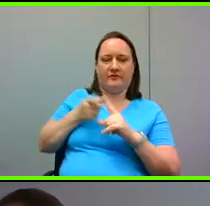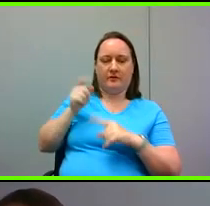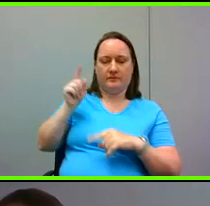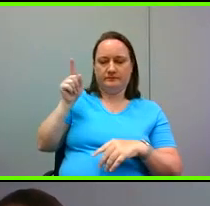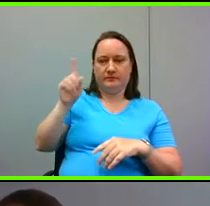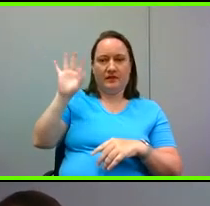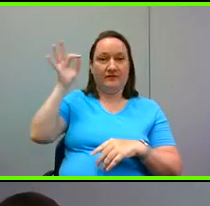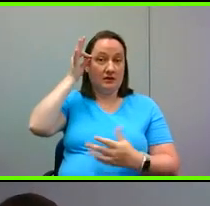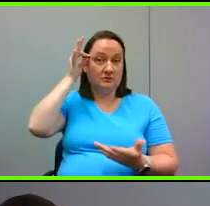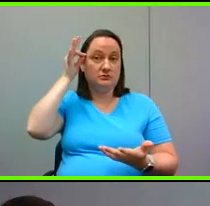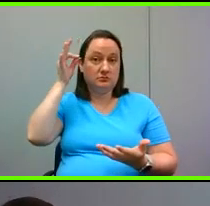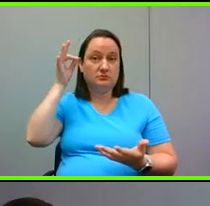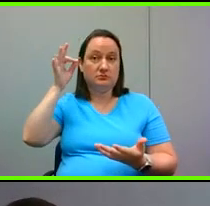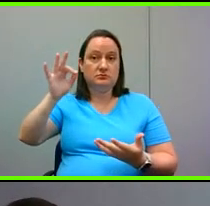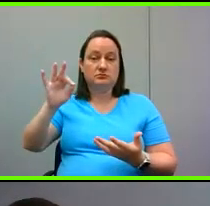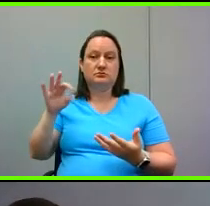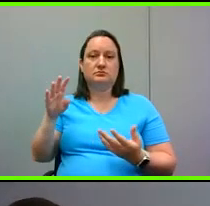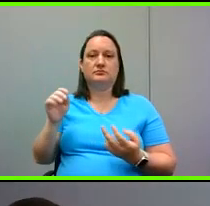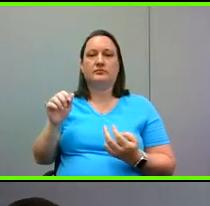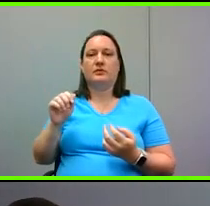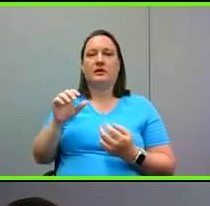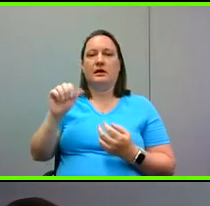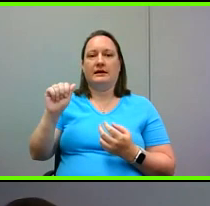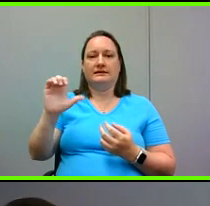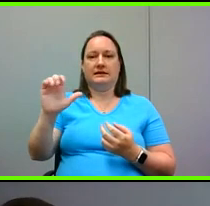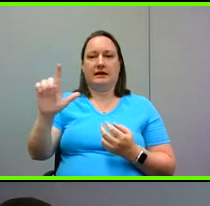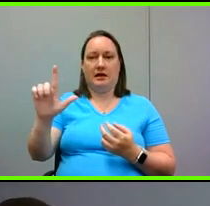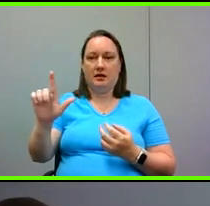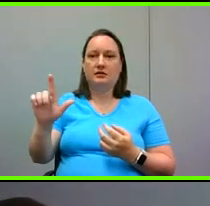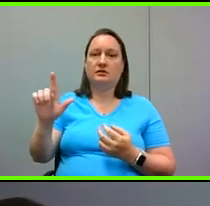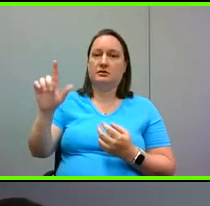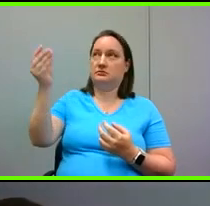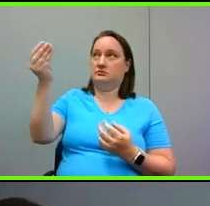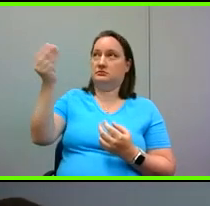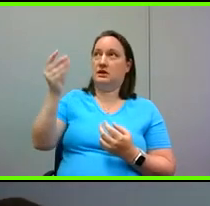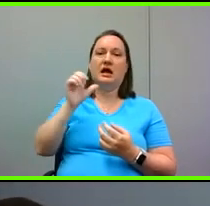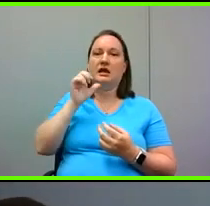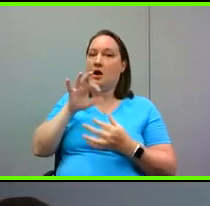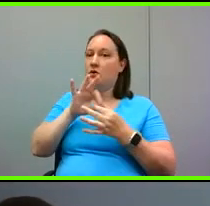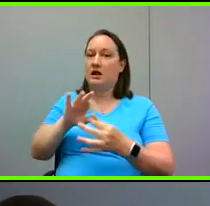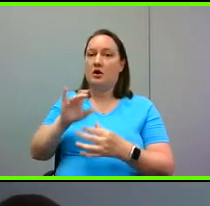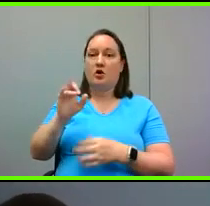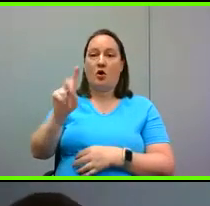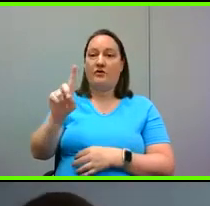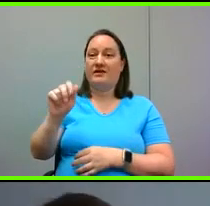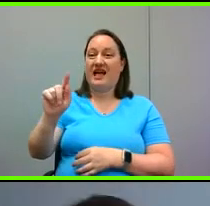feds, ACL, and that was completely not related to COVID at all. So